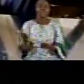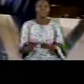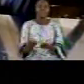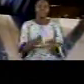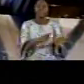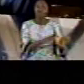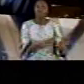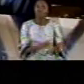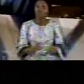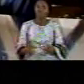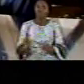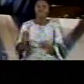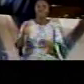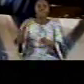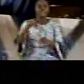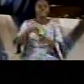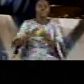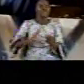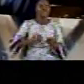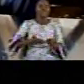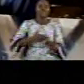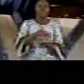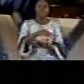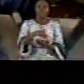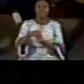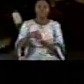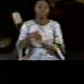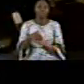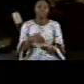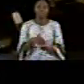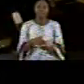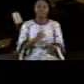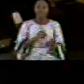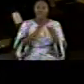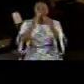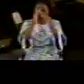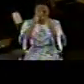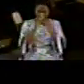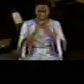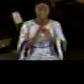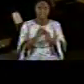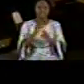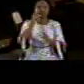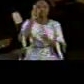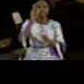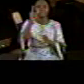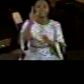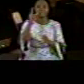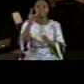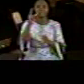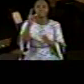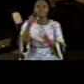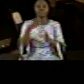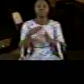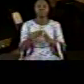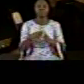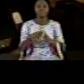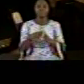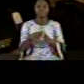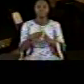moving in our midst. I worship you, I worship you,